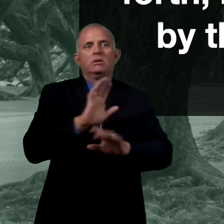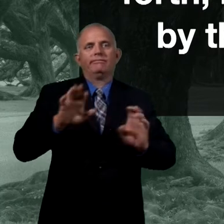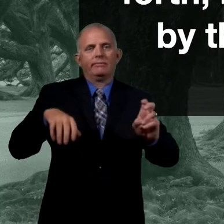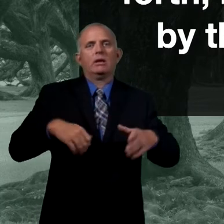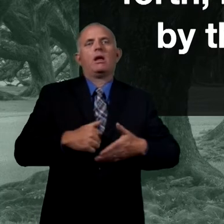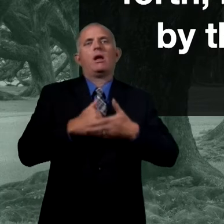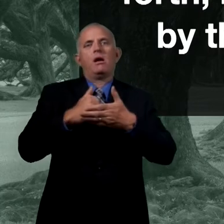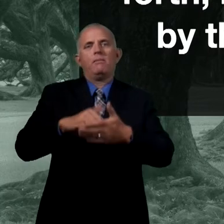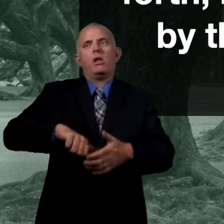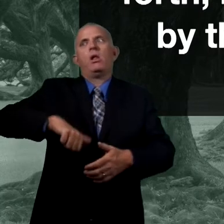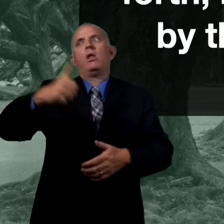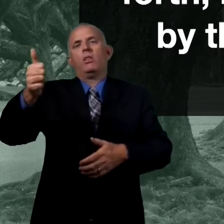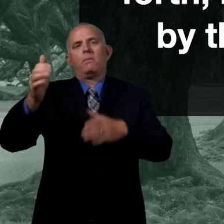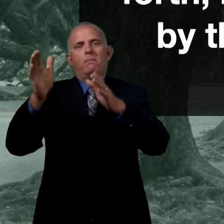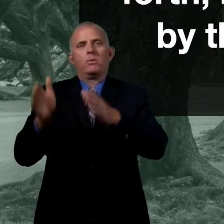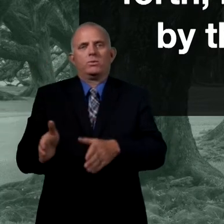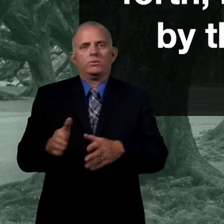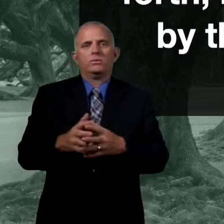person.